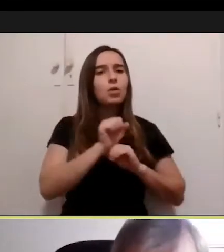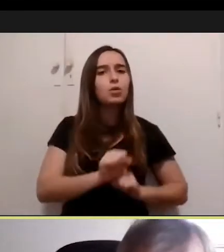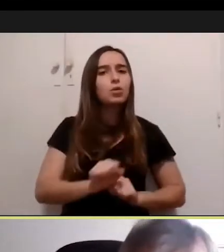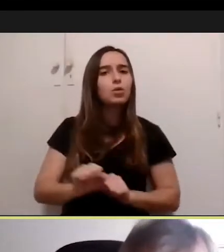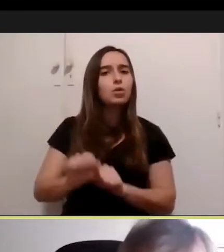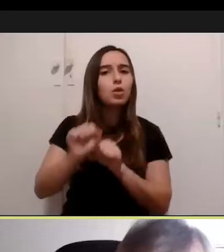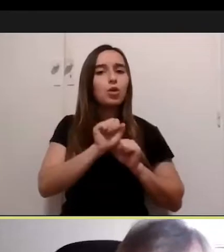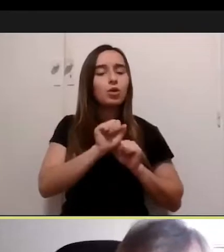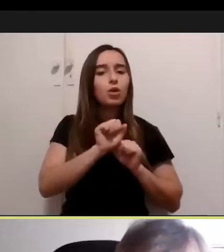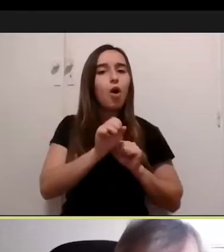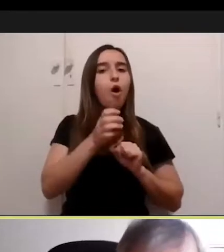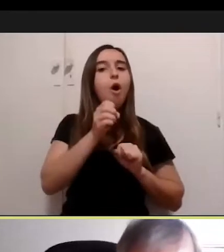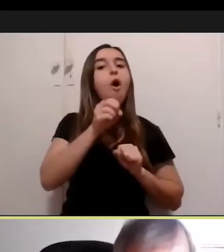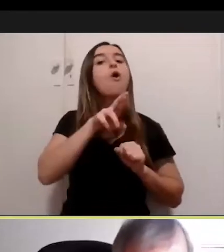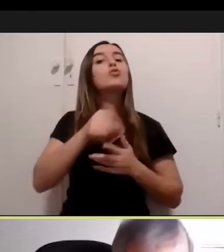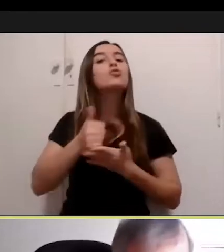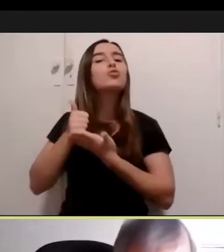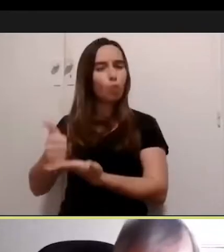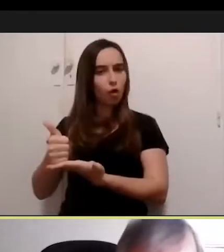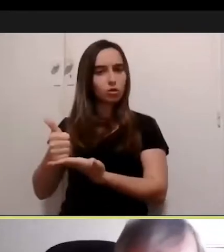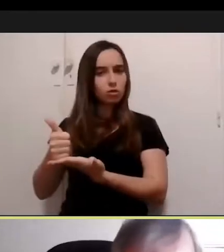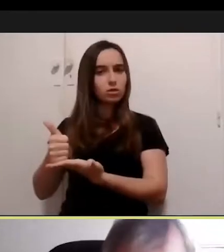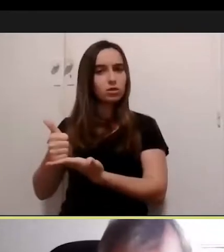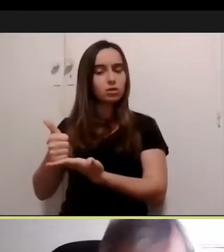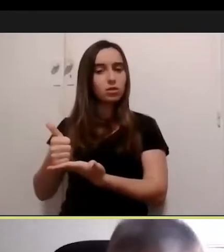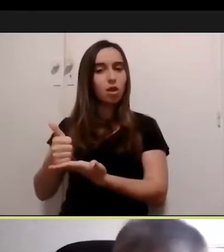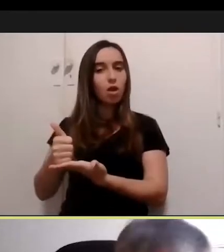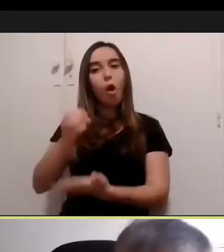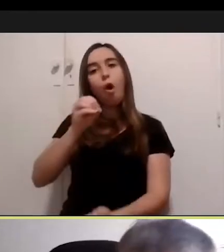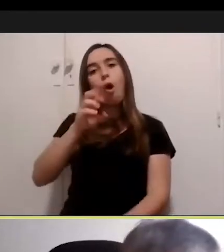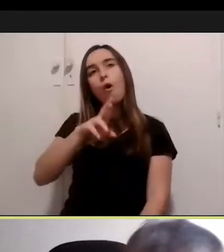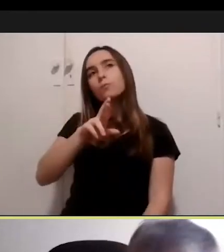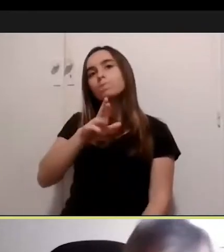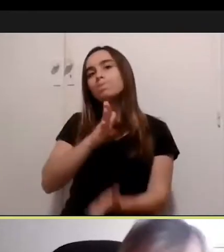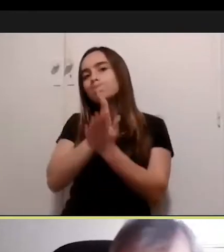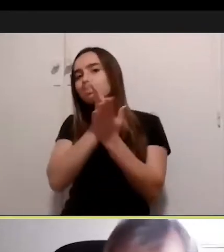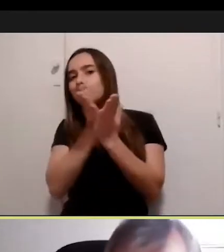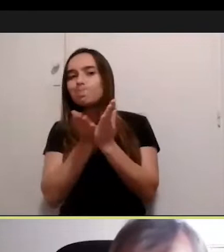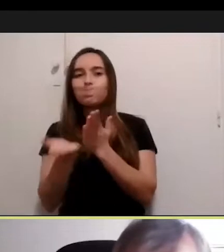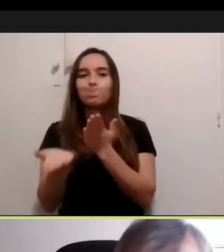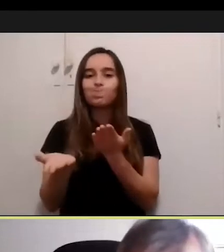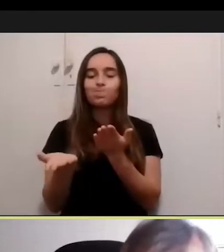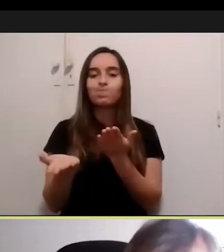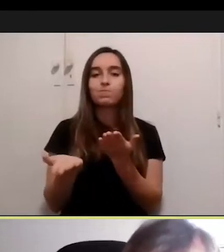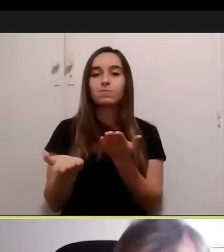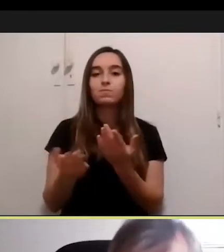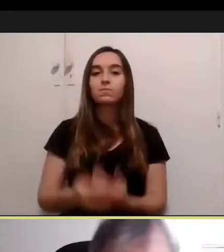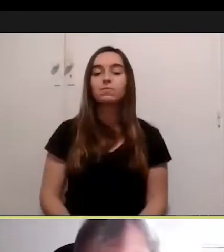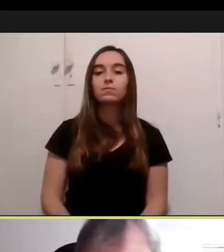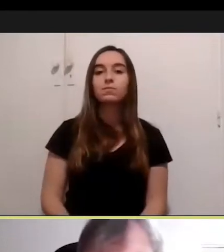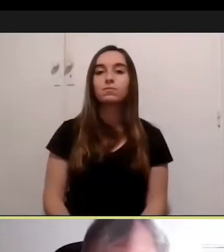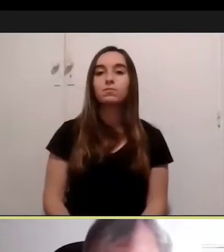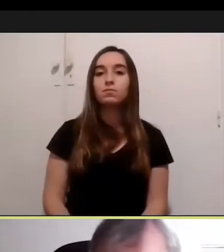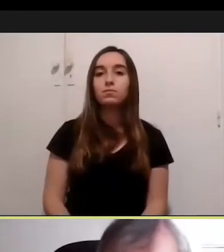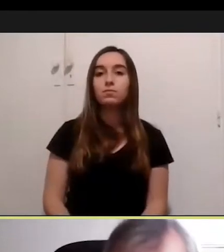people? Or we look at other possibilities. Has a person acquired a disability, perhaps